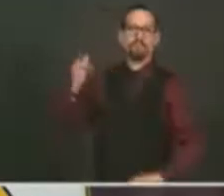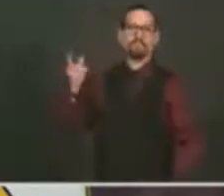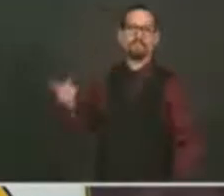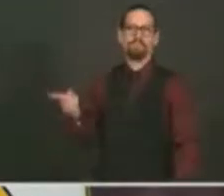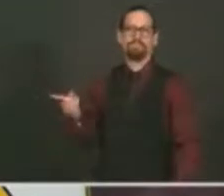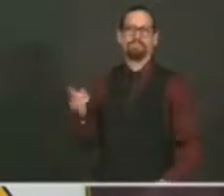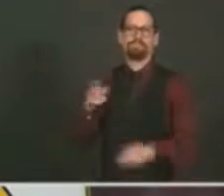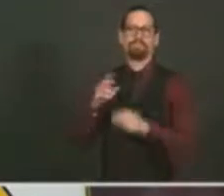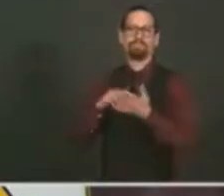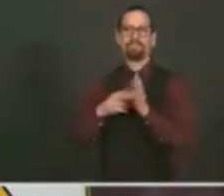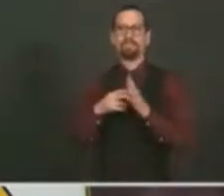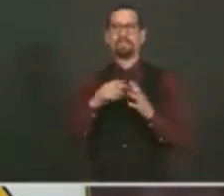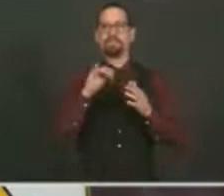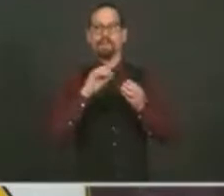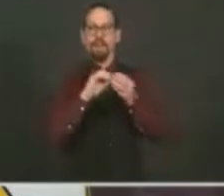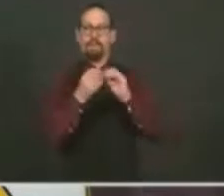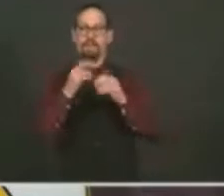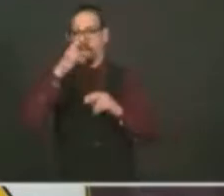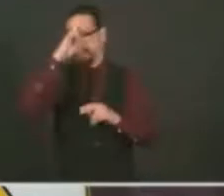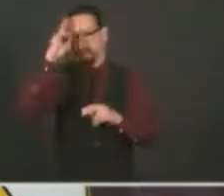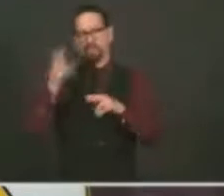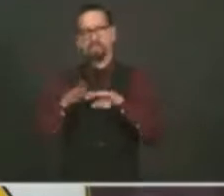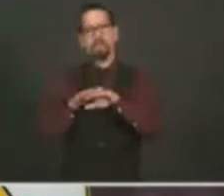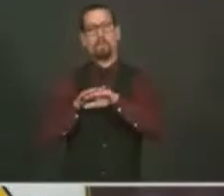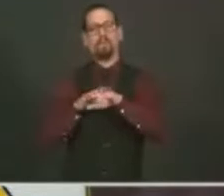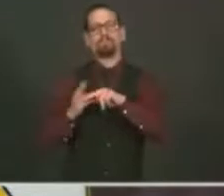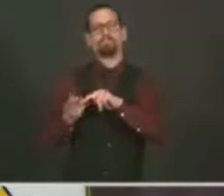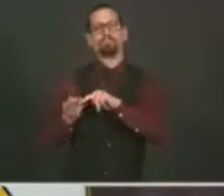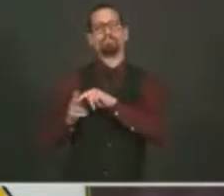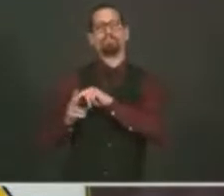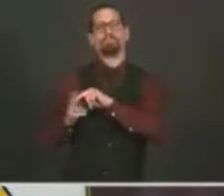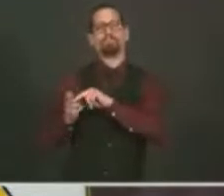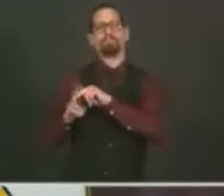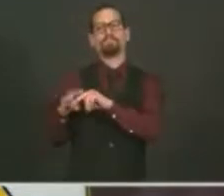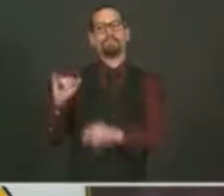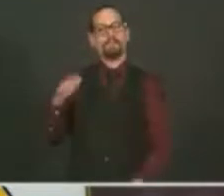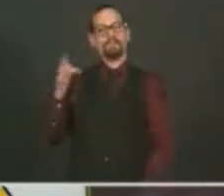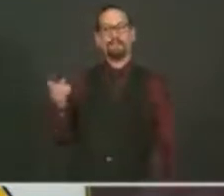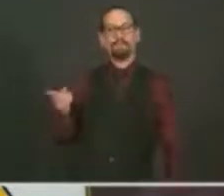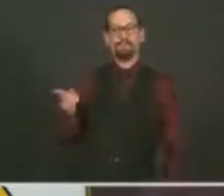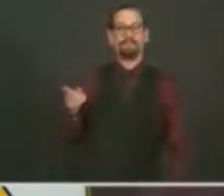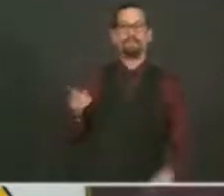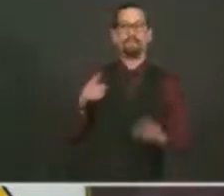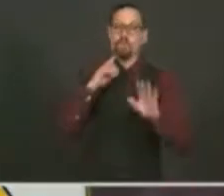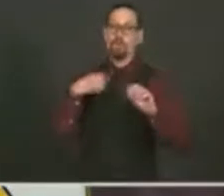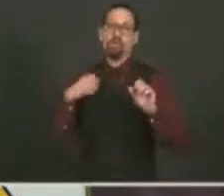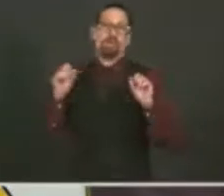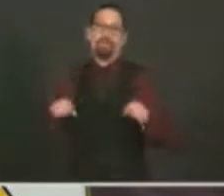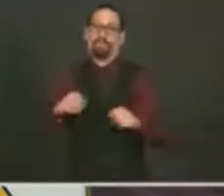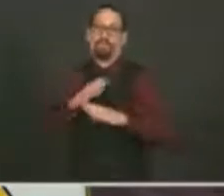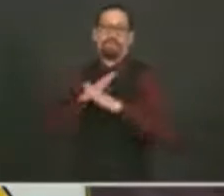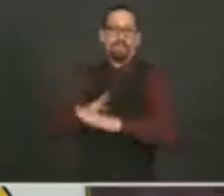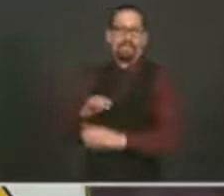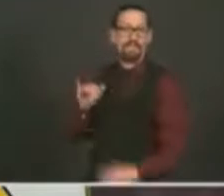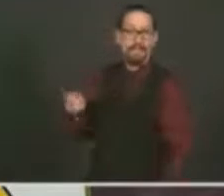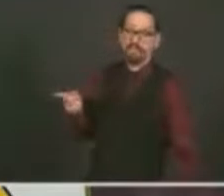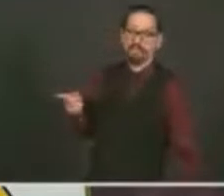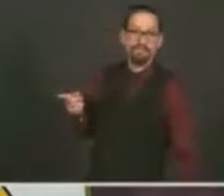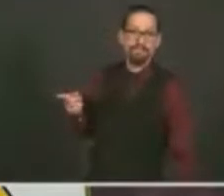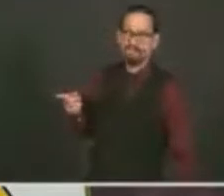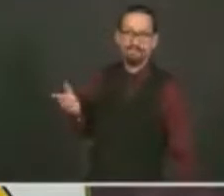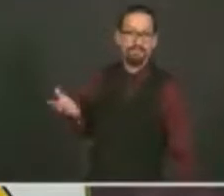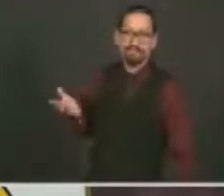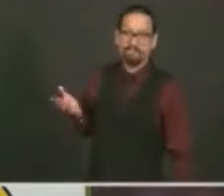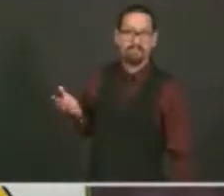in hospitalizations. And that's exactly what we can put a stop to by people